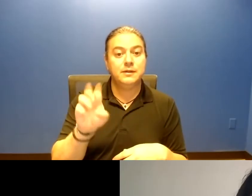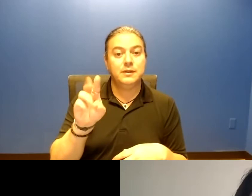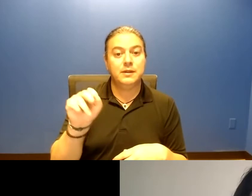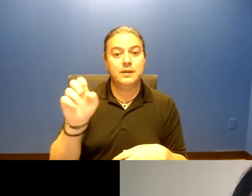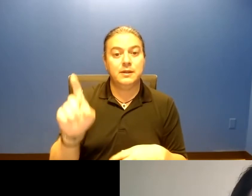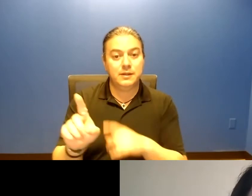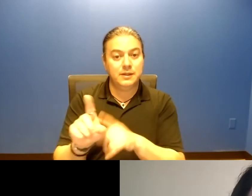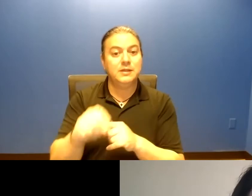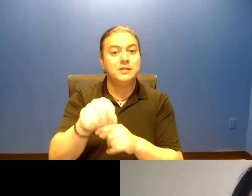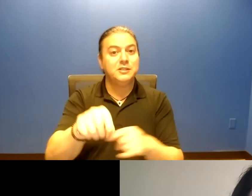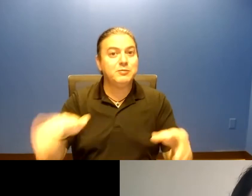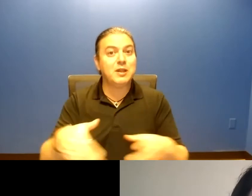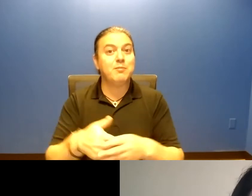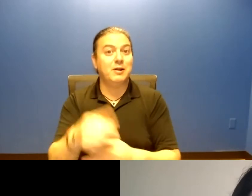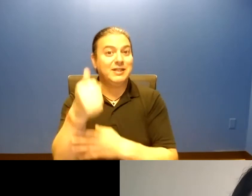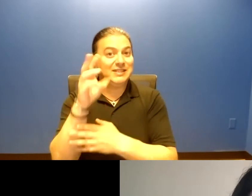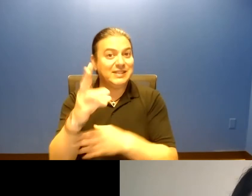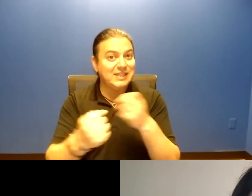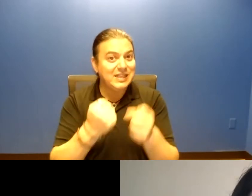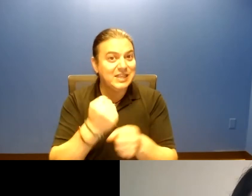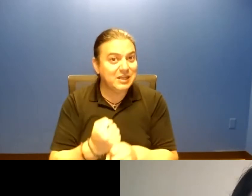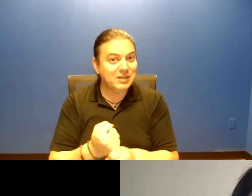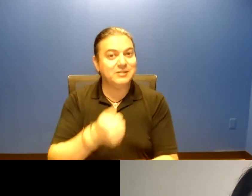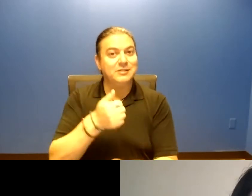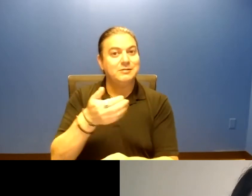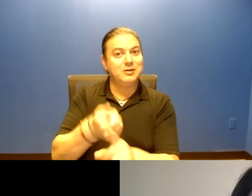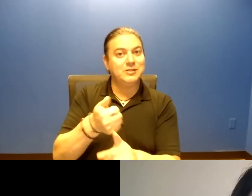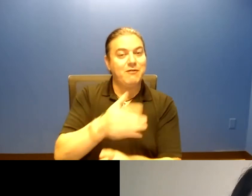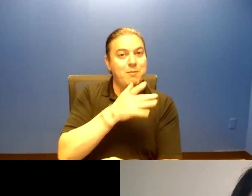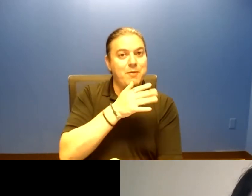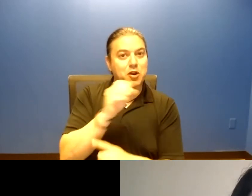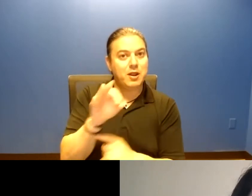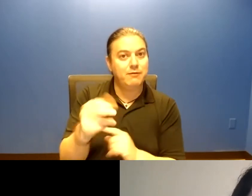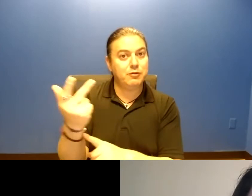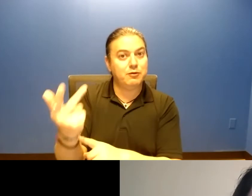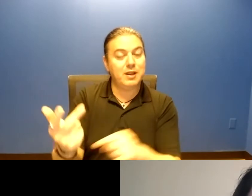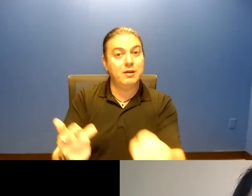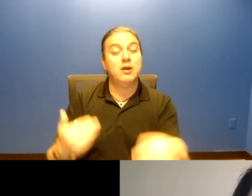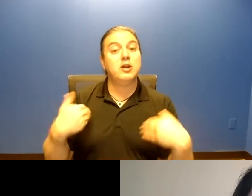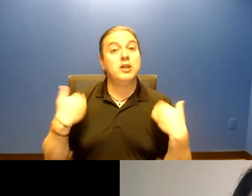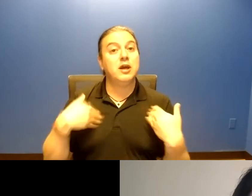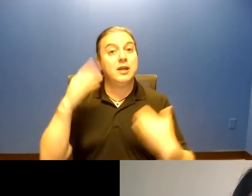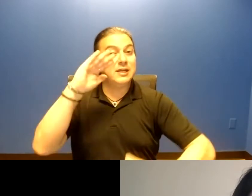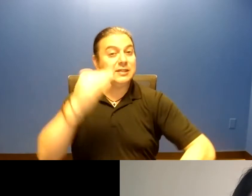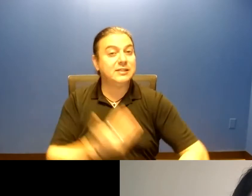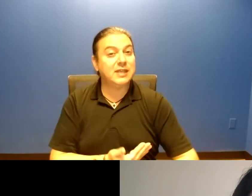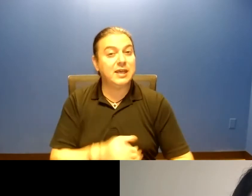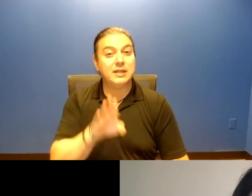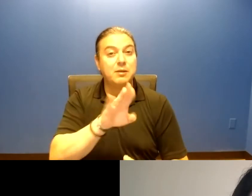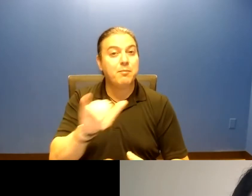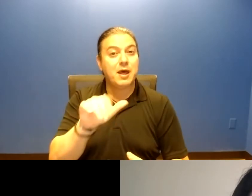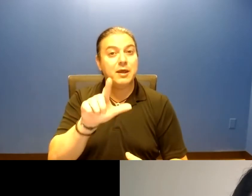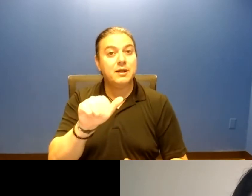for 16 years and is the mother of 3. Her youngest son has a diagnosis of bilateral